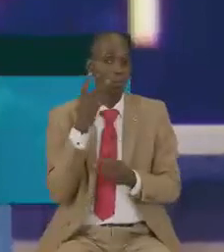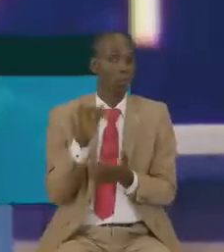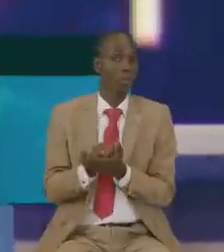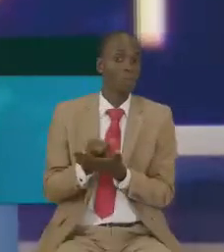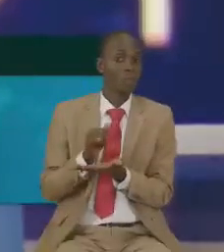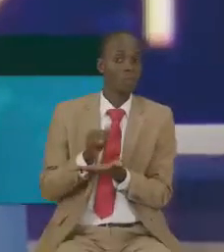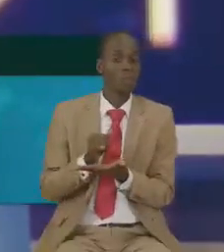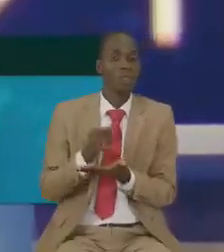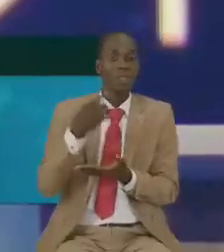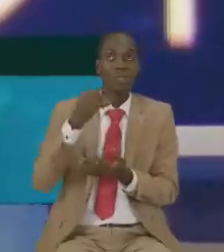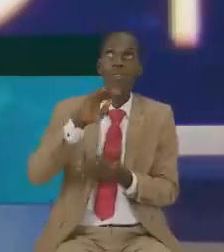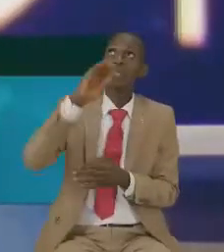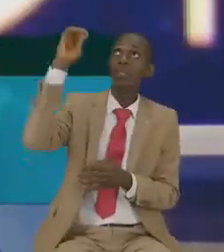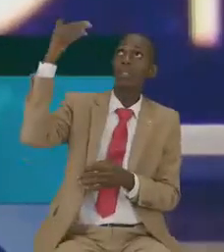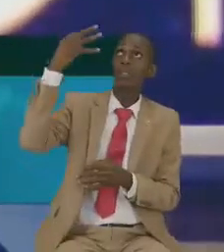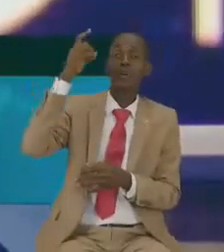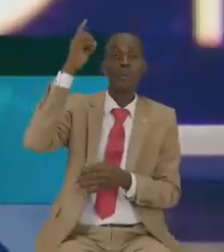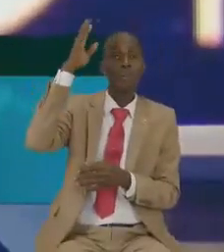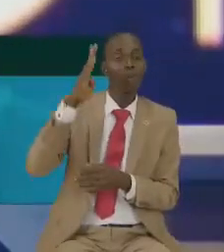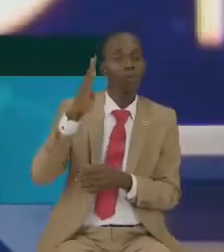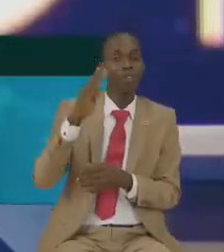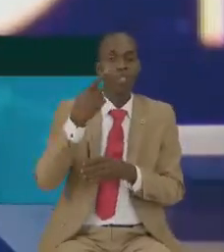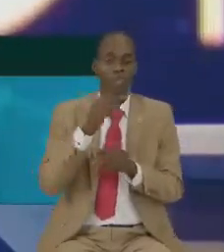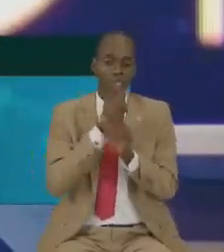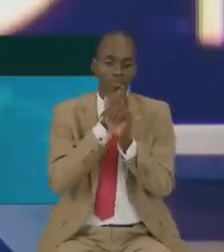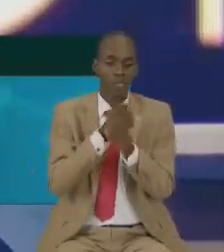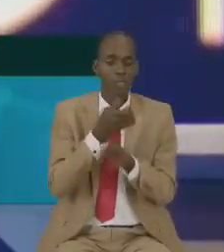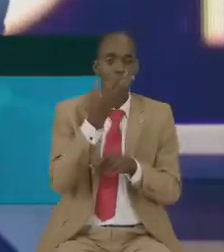The grace of God, the gift of